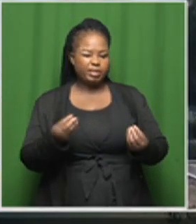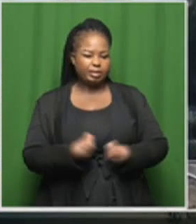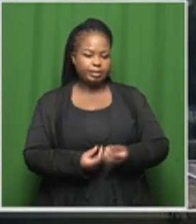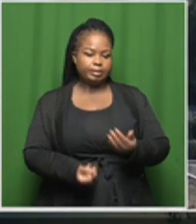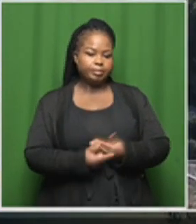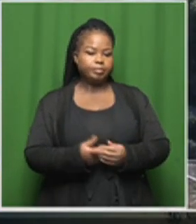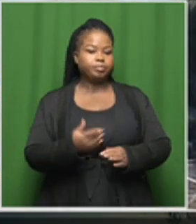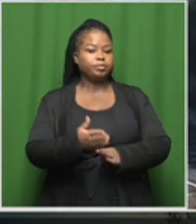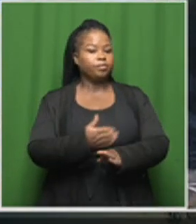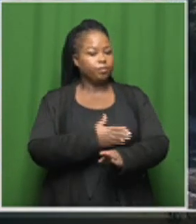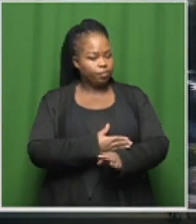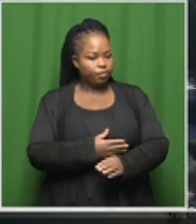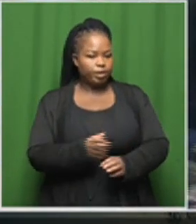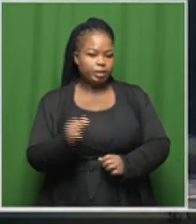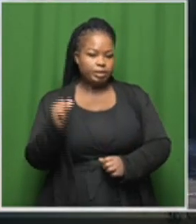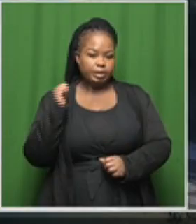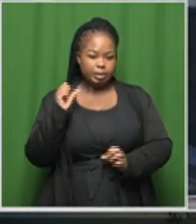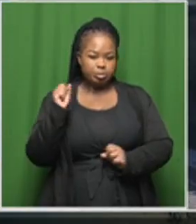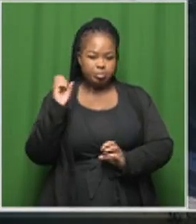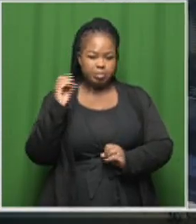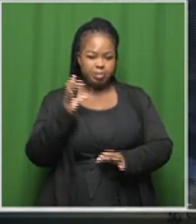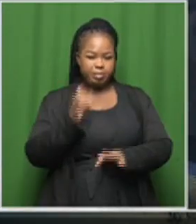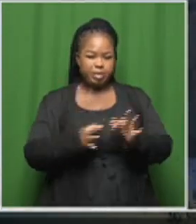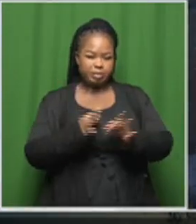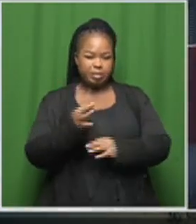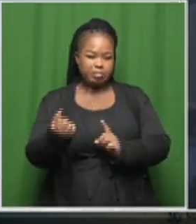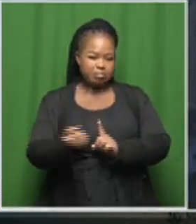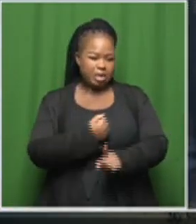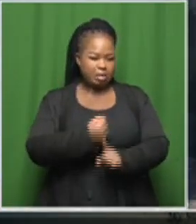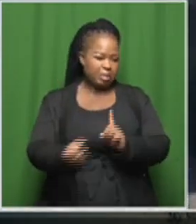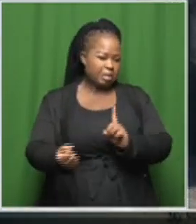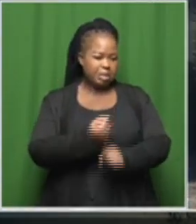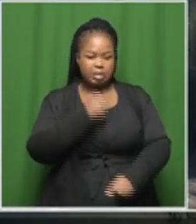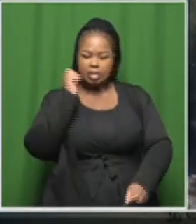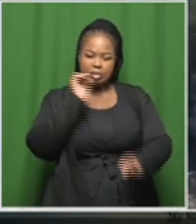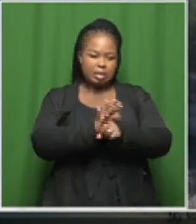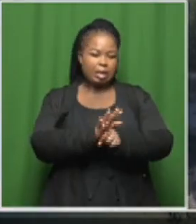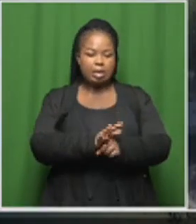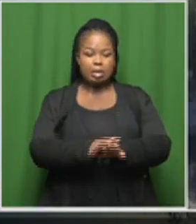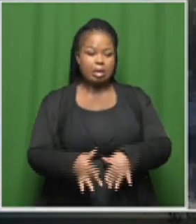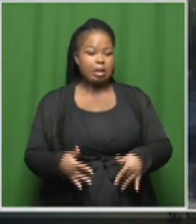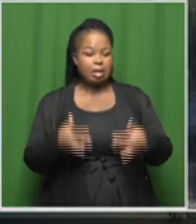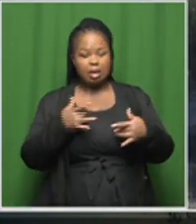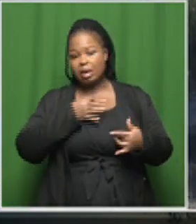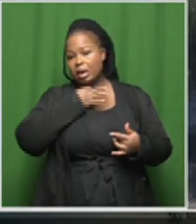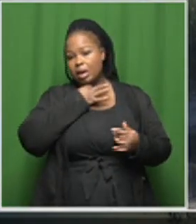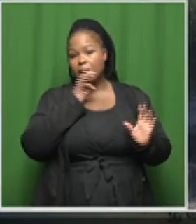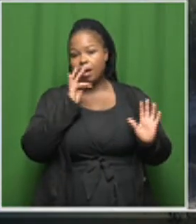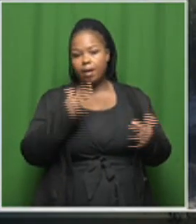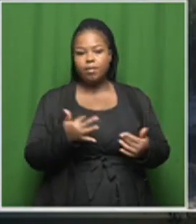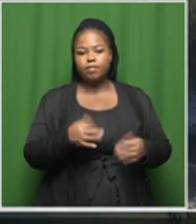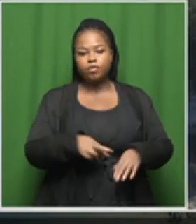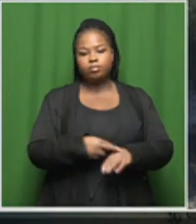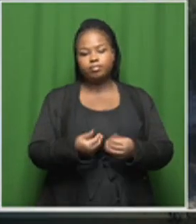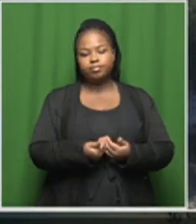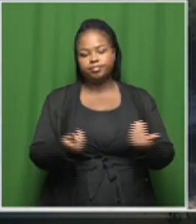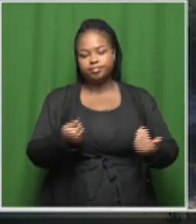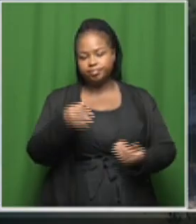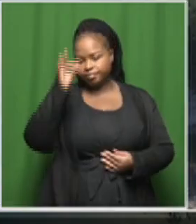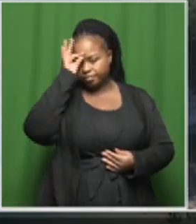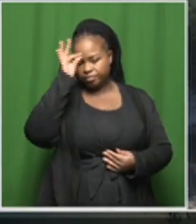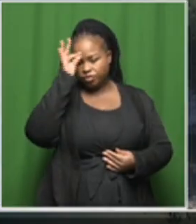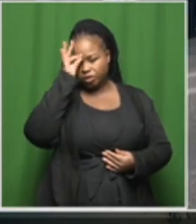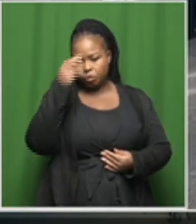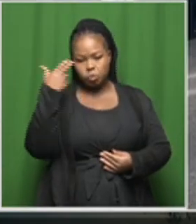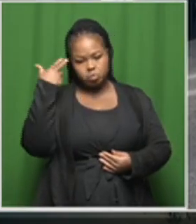that. He narrated yesterday how they were assaulted, how they were attacked, how their lives were threatened by the then apartheid police, how they were